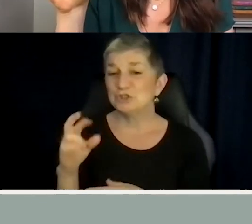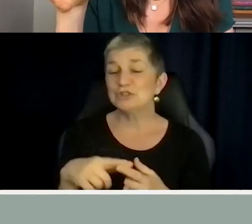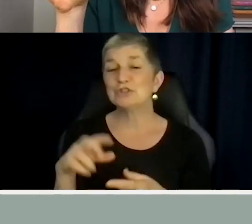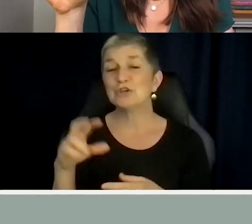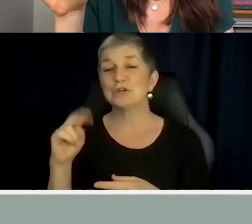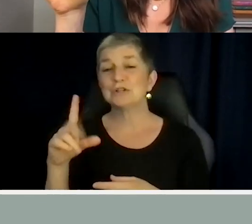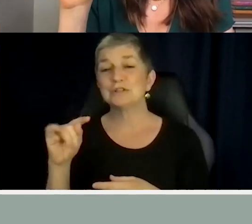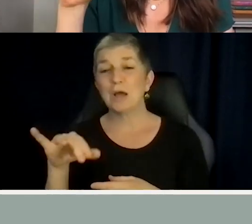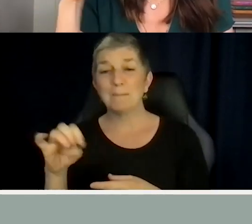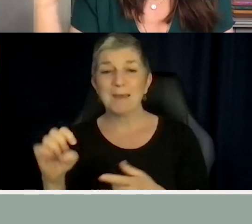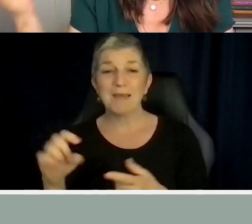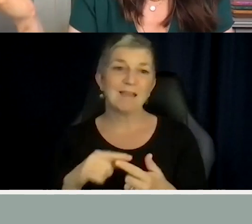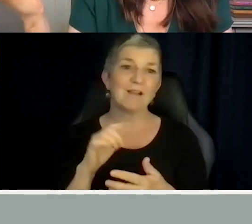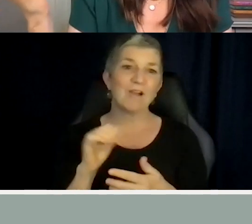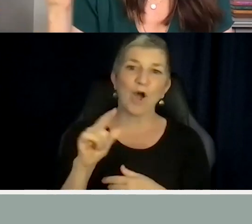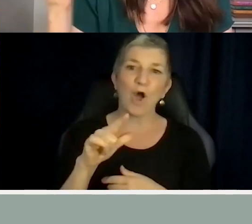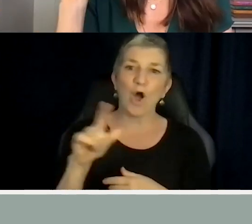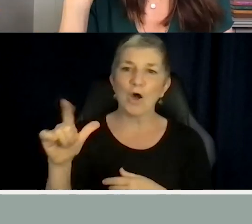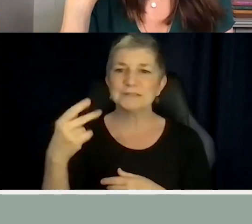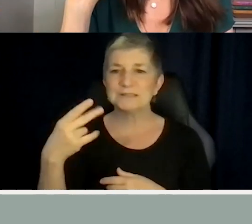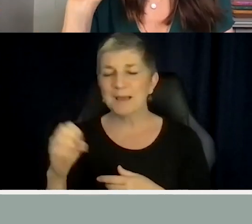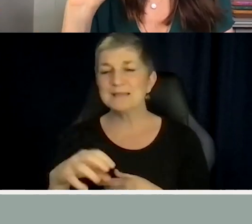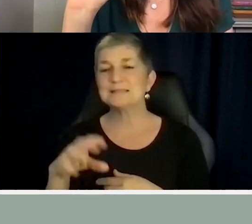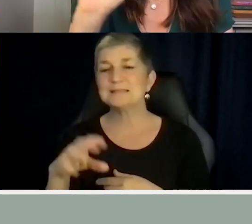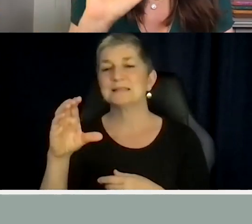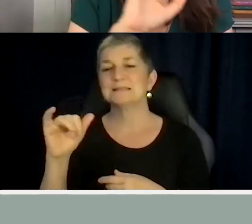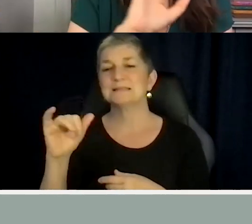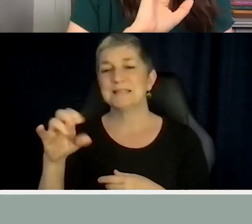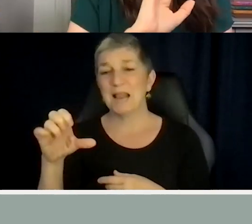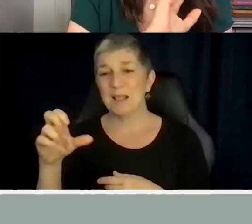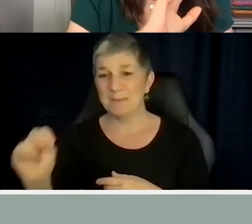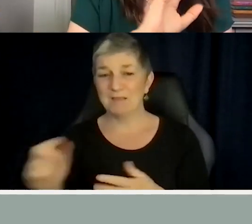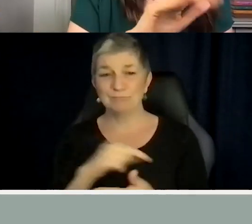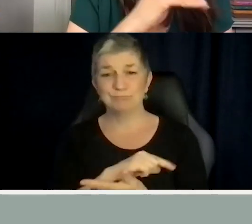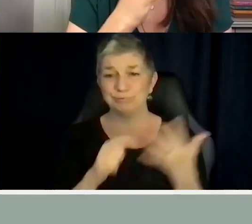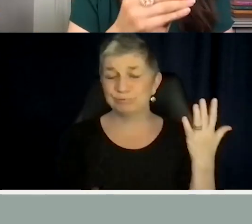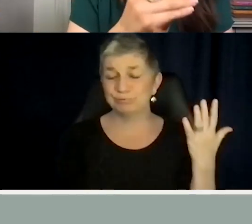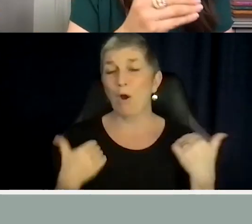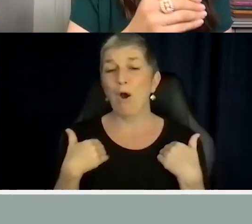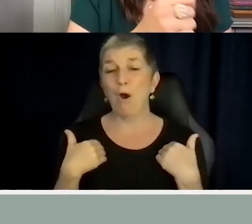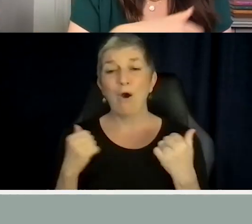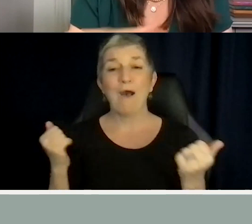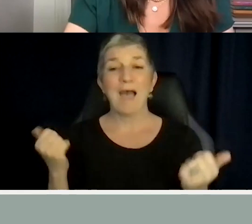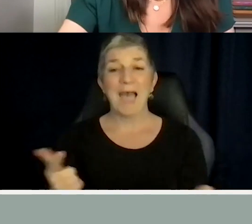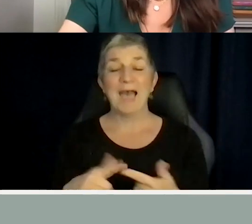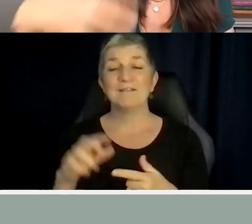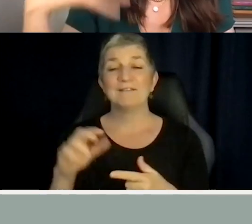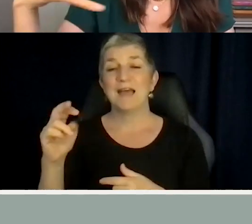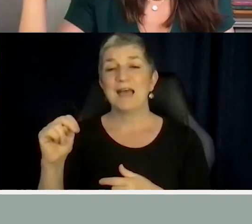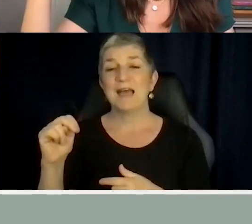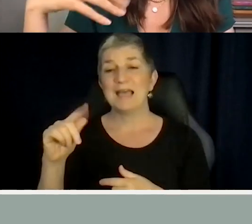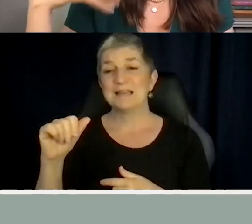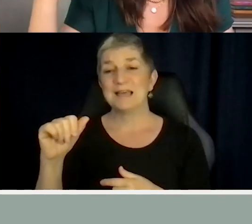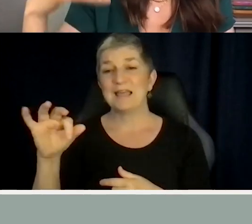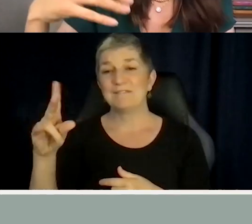allspice, Ceylon cinnamon, known as true cinnamon, all contain anti-inflammatory and antioxidant properties.